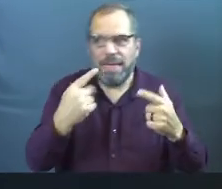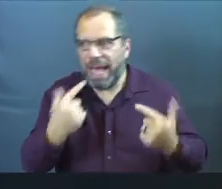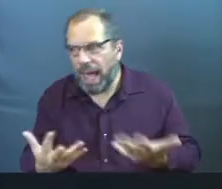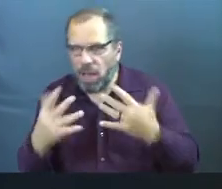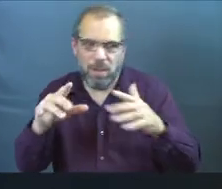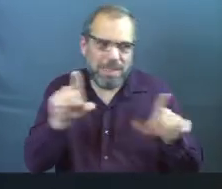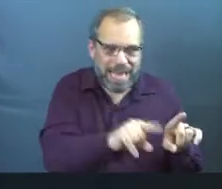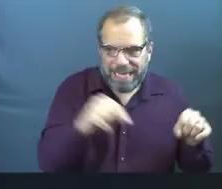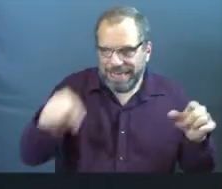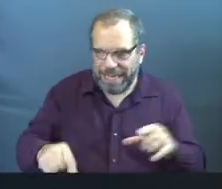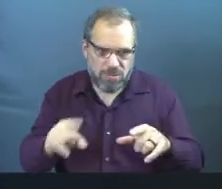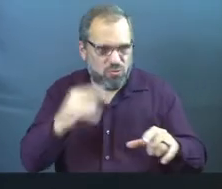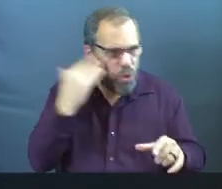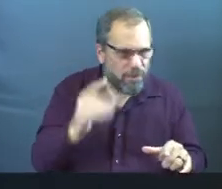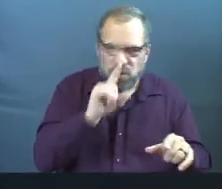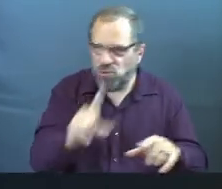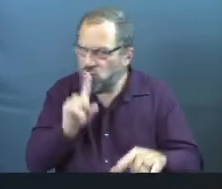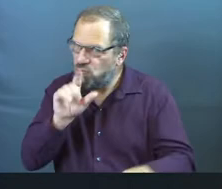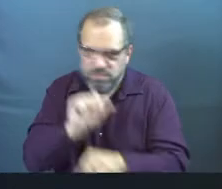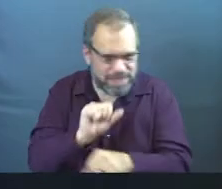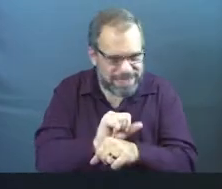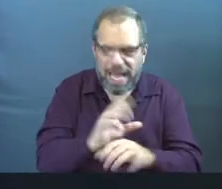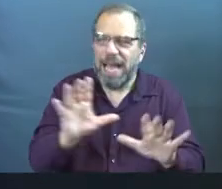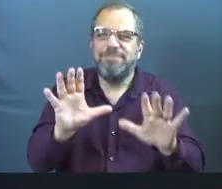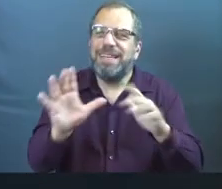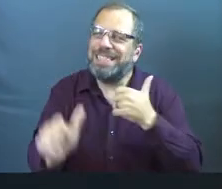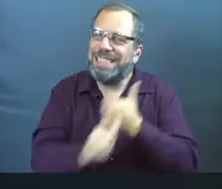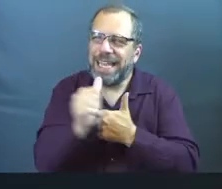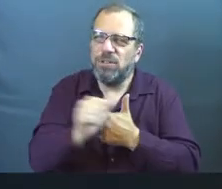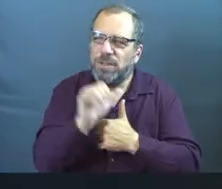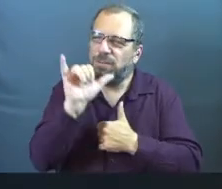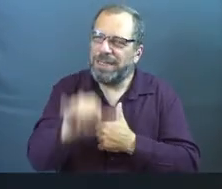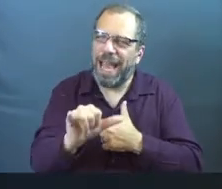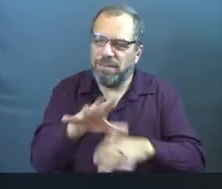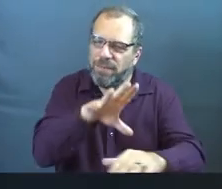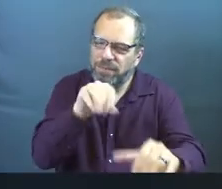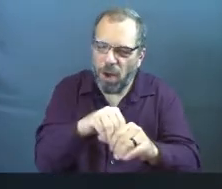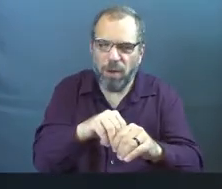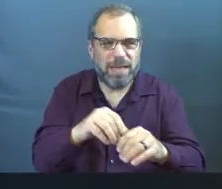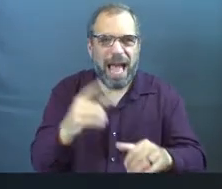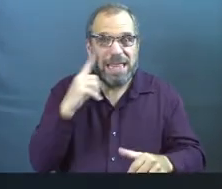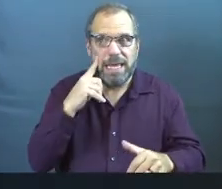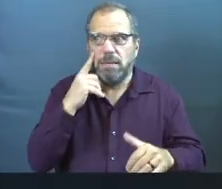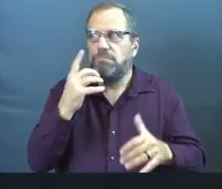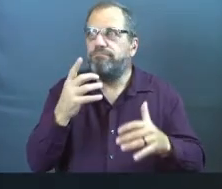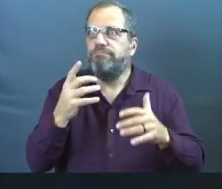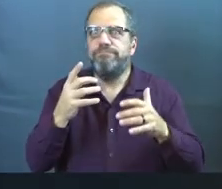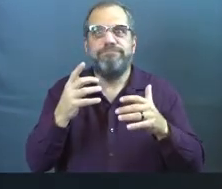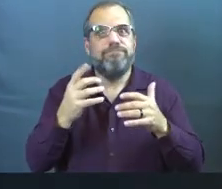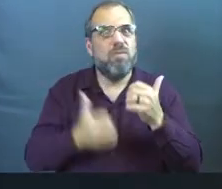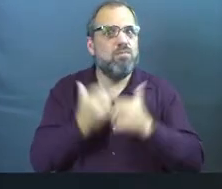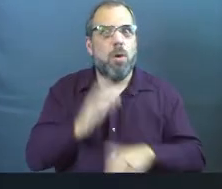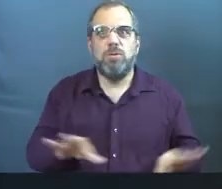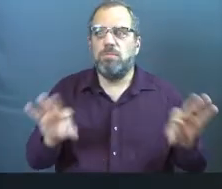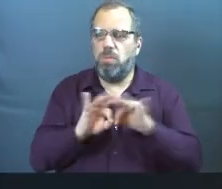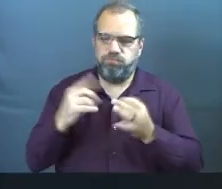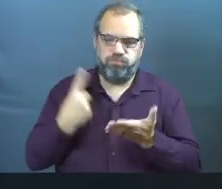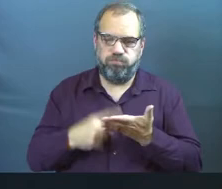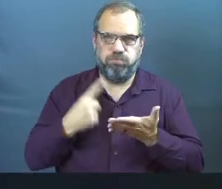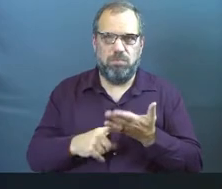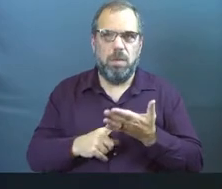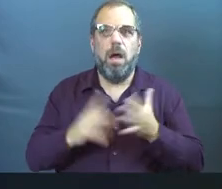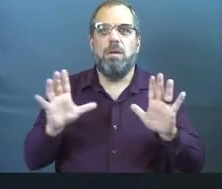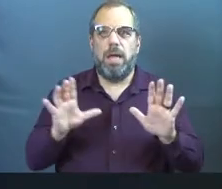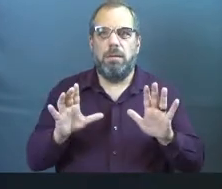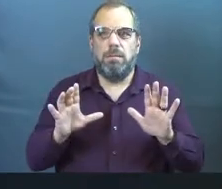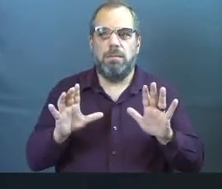Here's what's going to be 100% this. I think it's dangerous to get caught up in that stuff. I think the biggest thing when we have a discussion like this that we